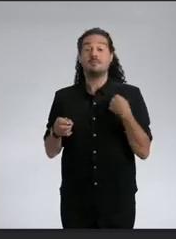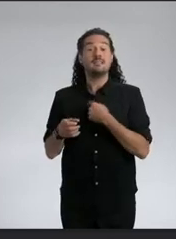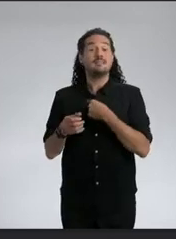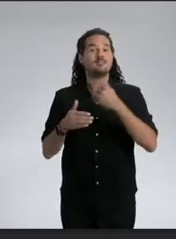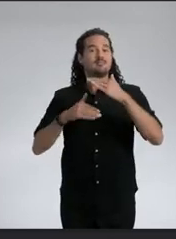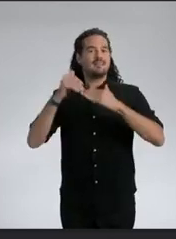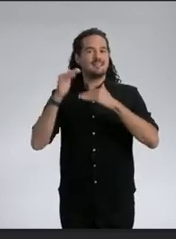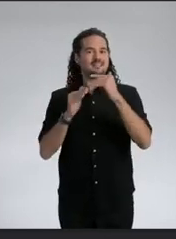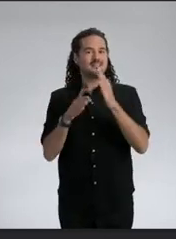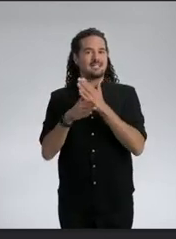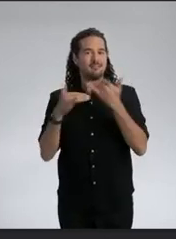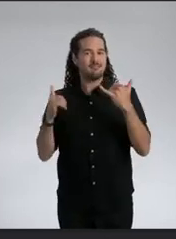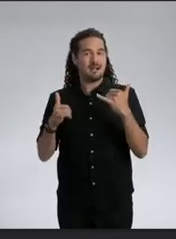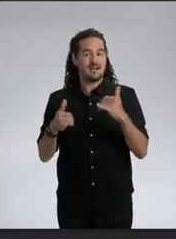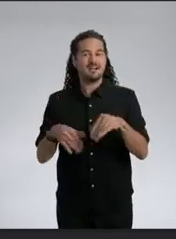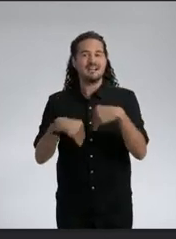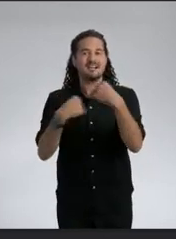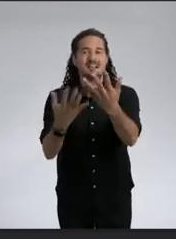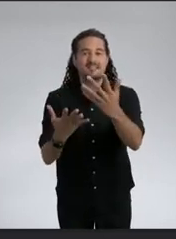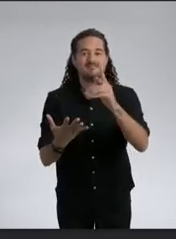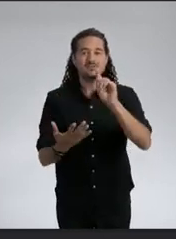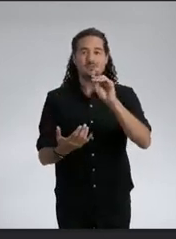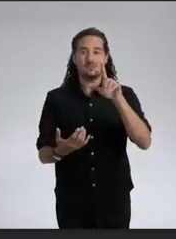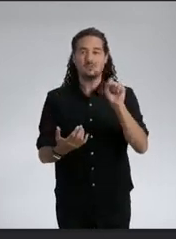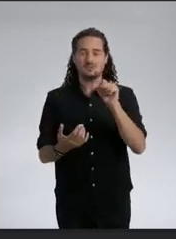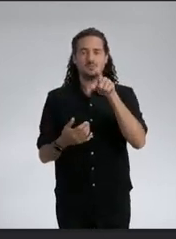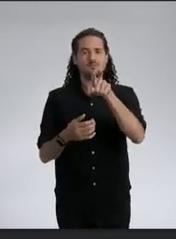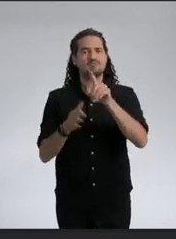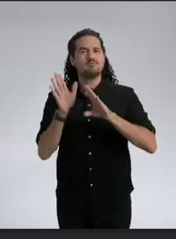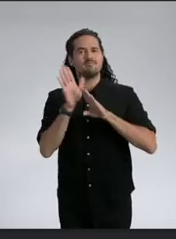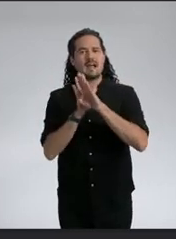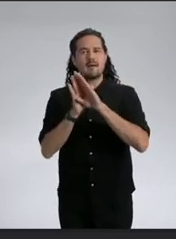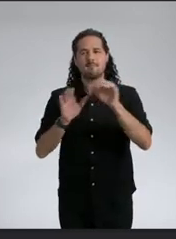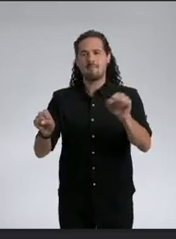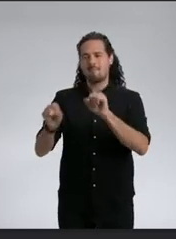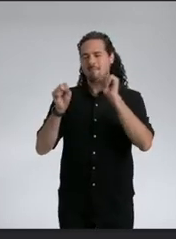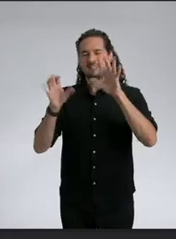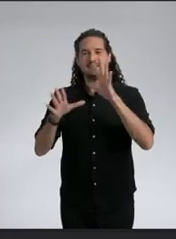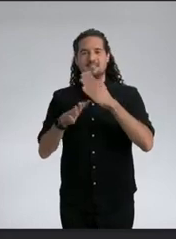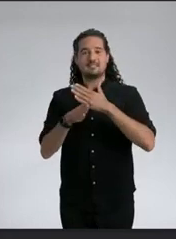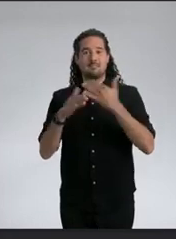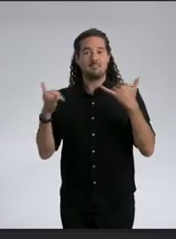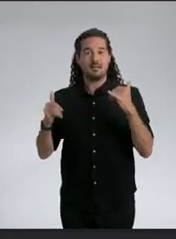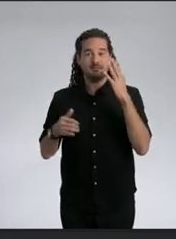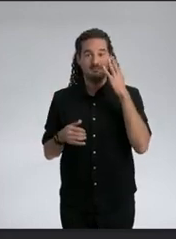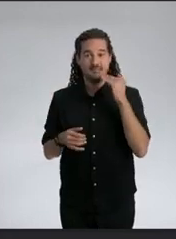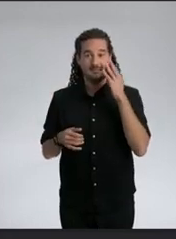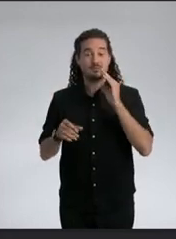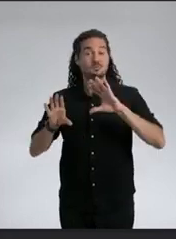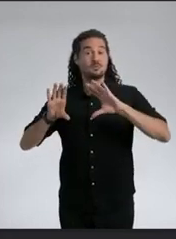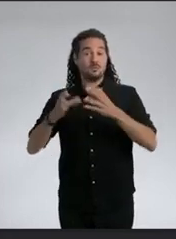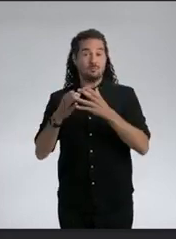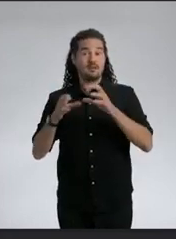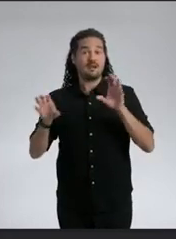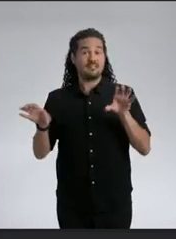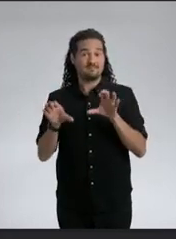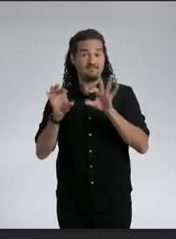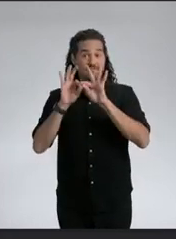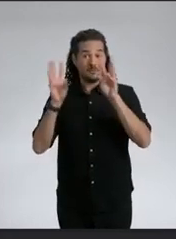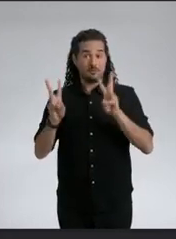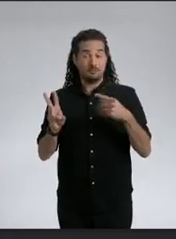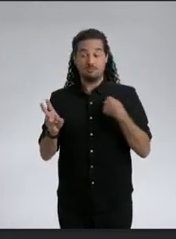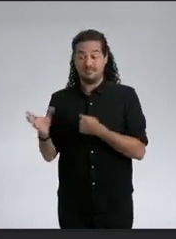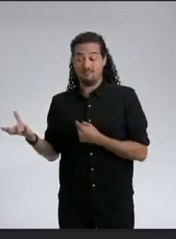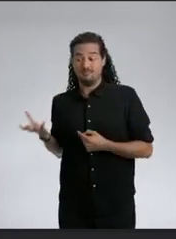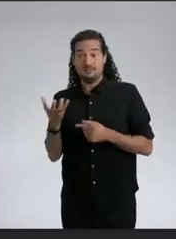given you the tools you need to create magical SharePlay experiences with the new group activities framework. We bring the group, you bring